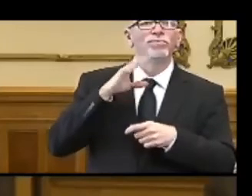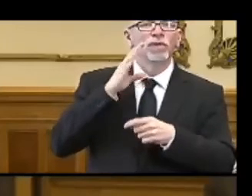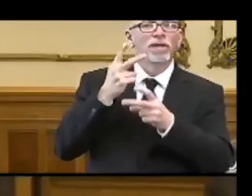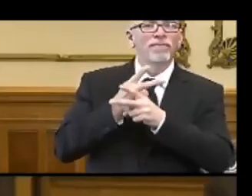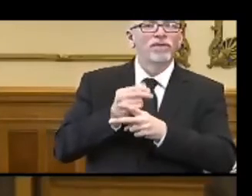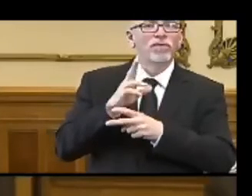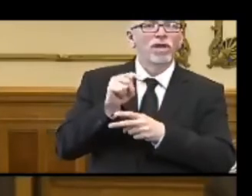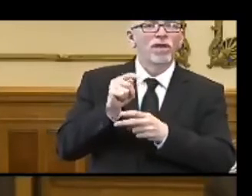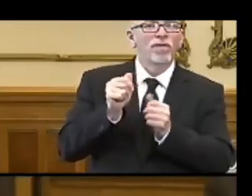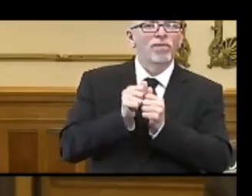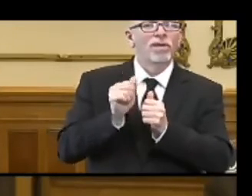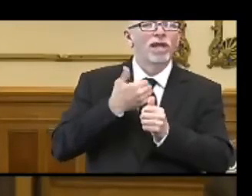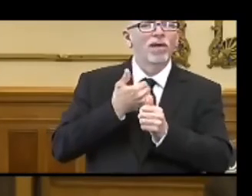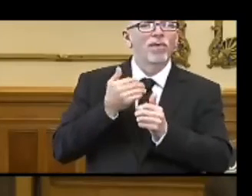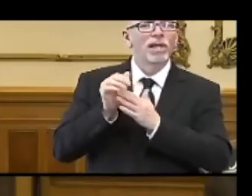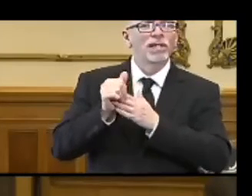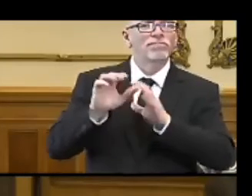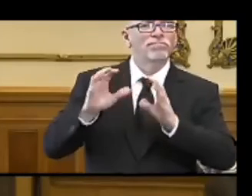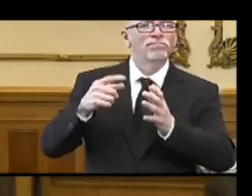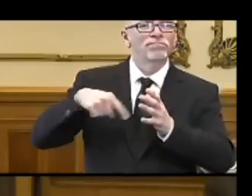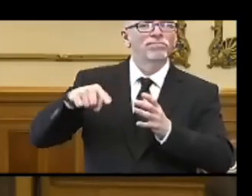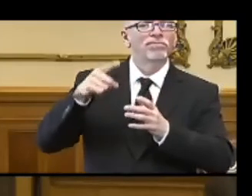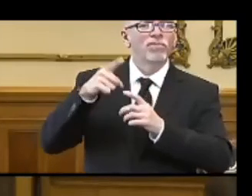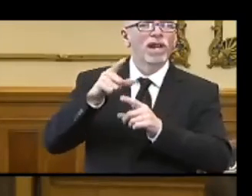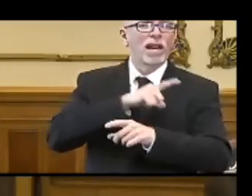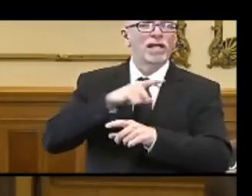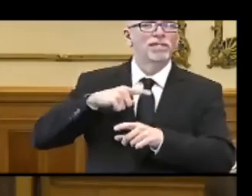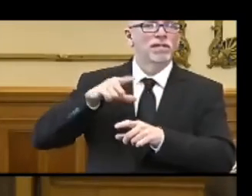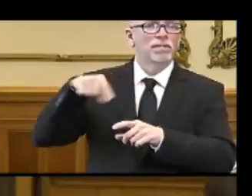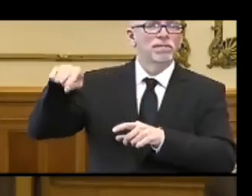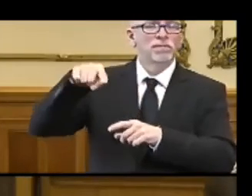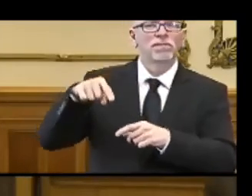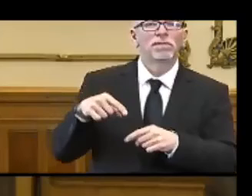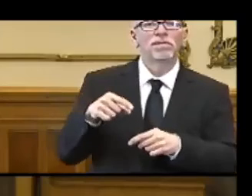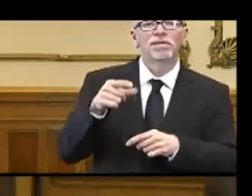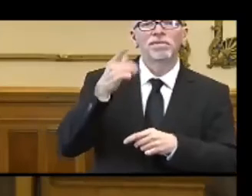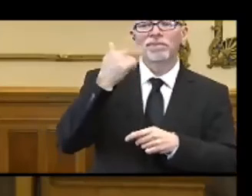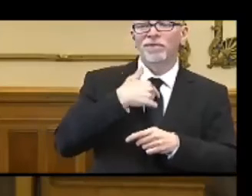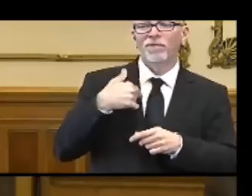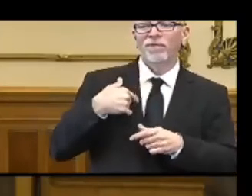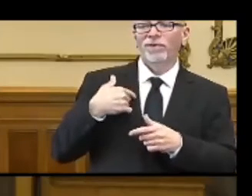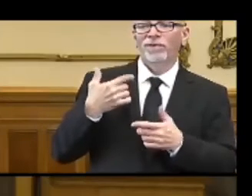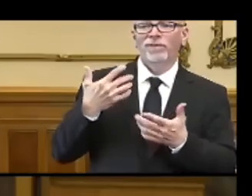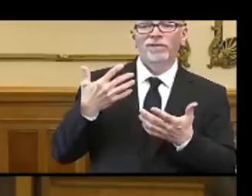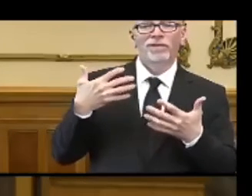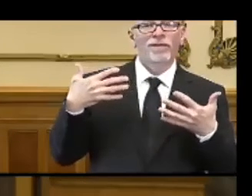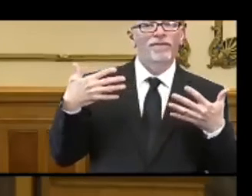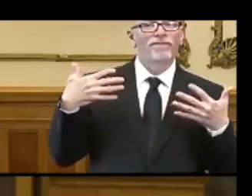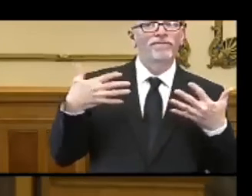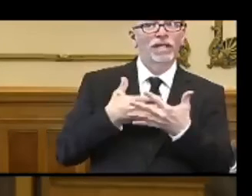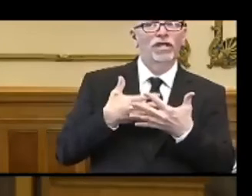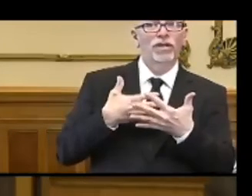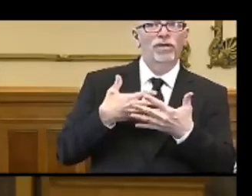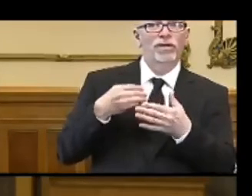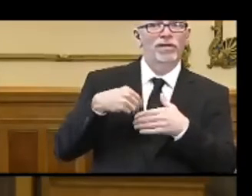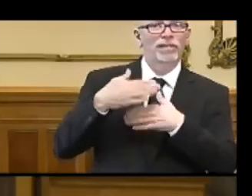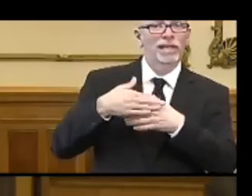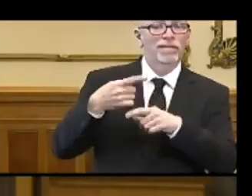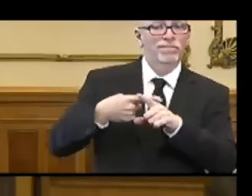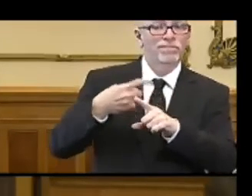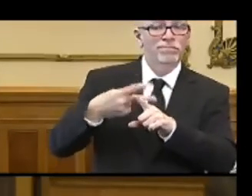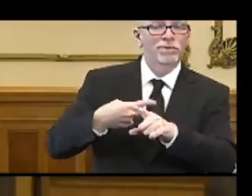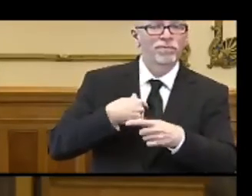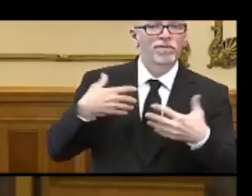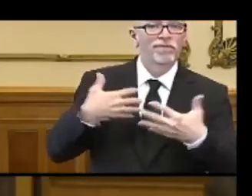with the leadership of the General Assembly. Because of what we're fearing in the next couple of months, I